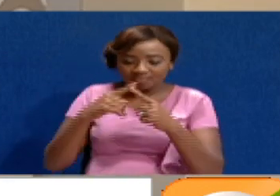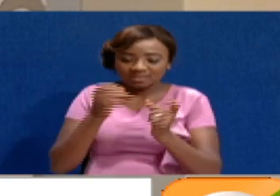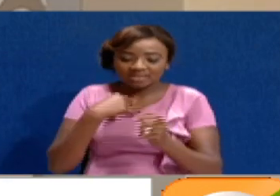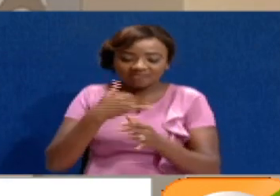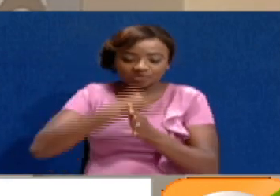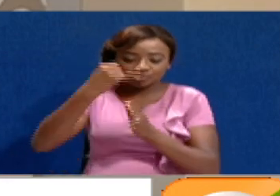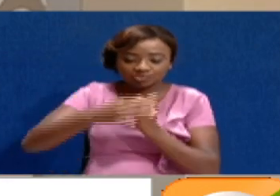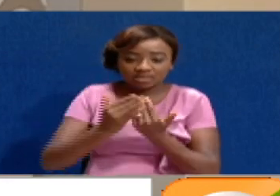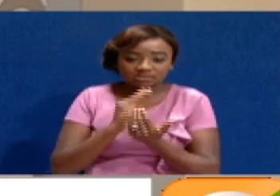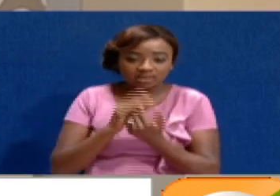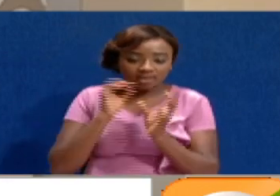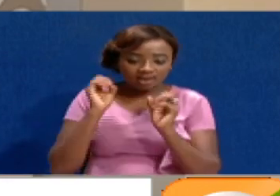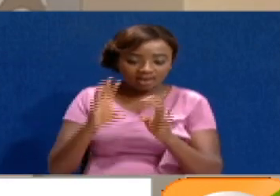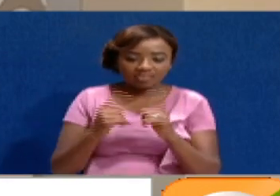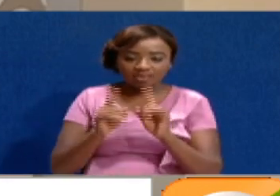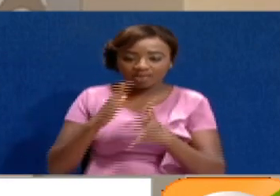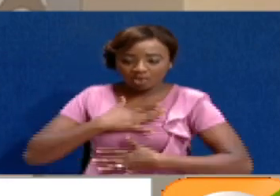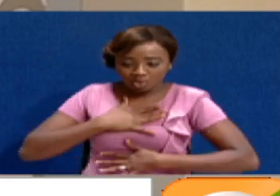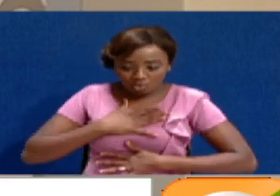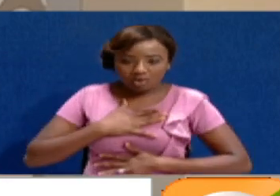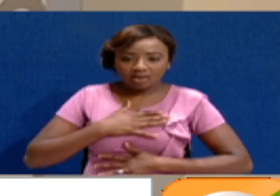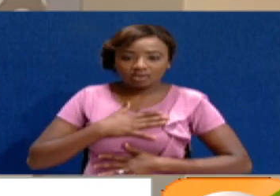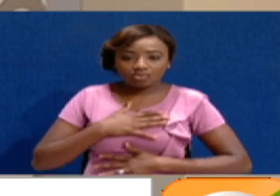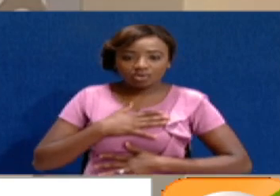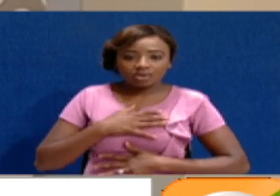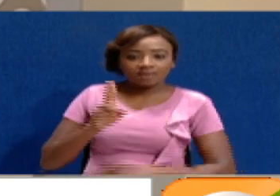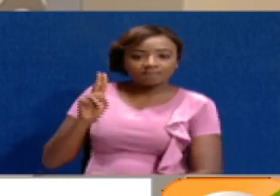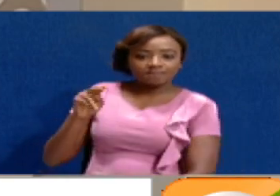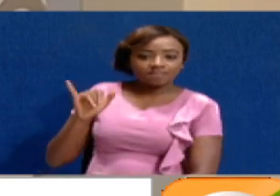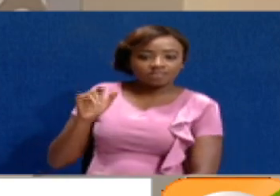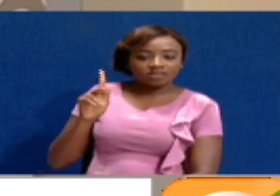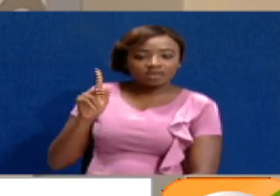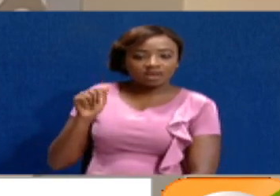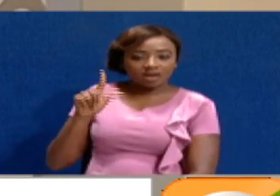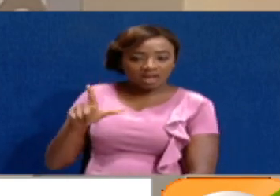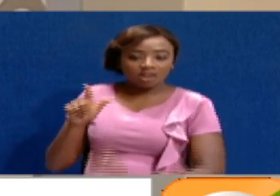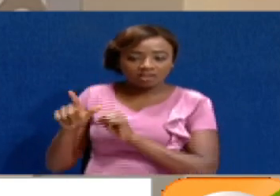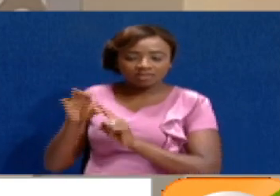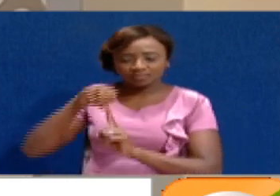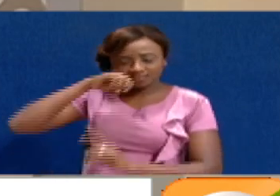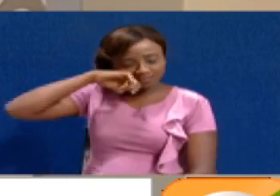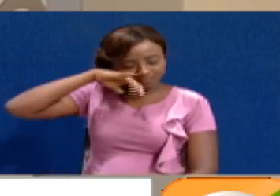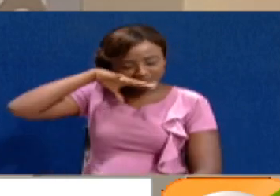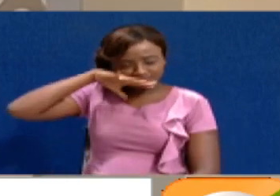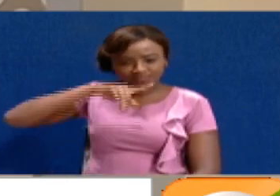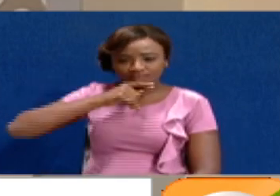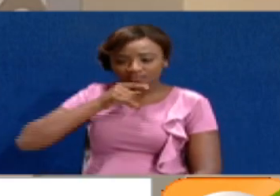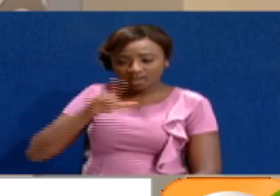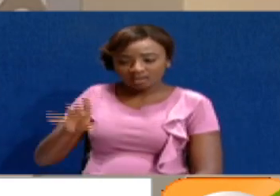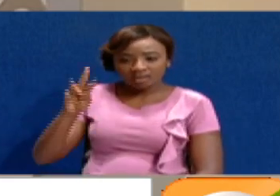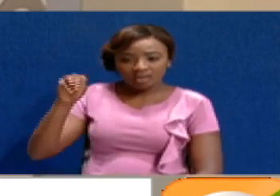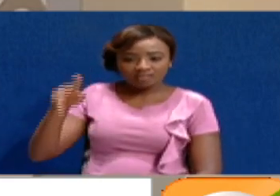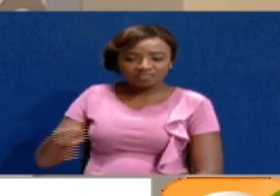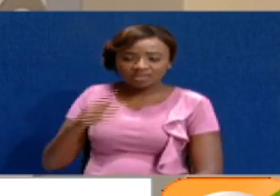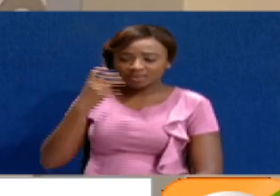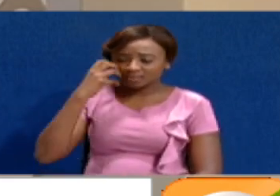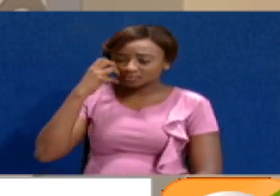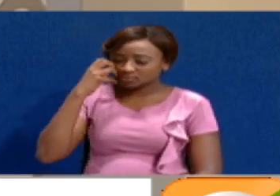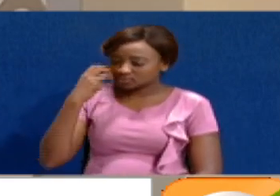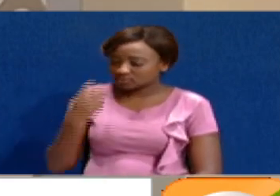cover, Honorable Nikal wept, moved to tears by the shockingly sad